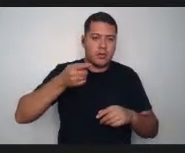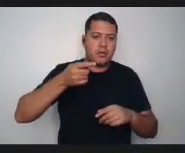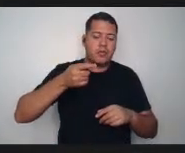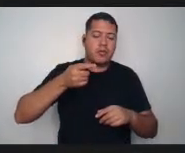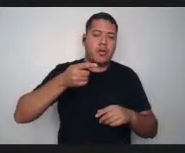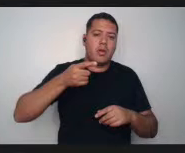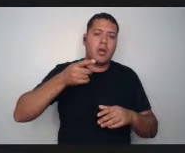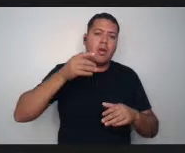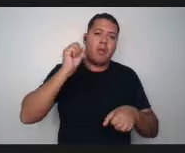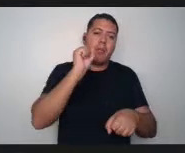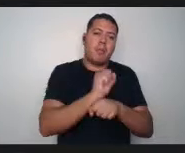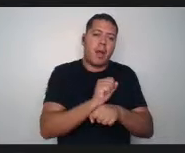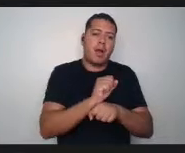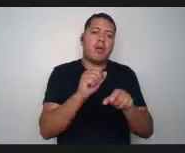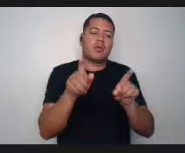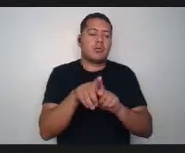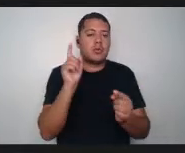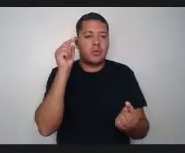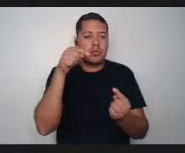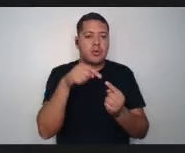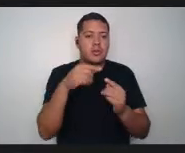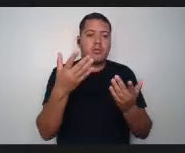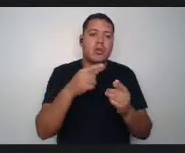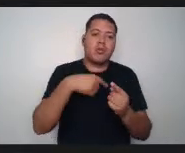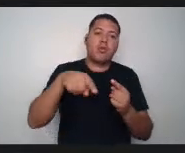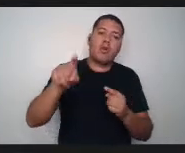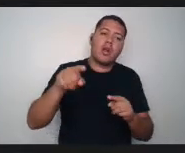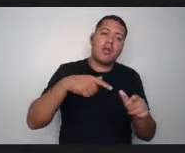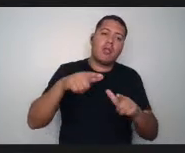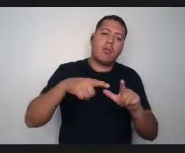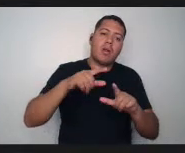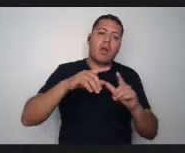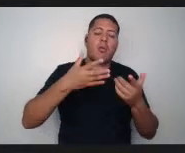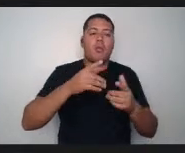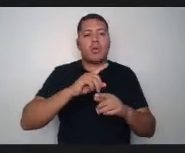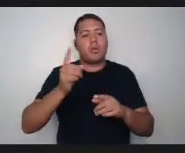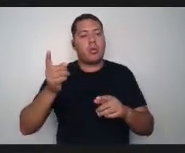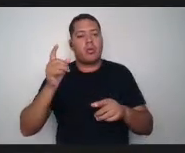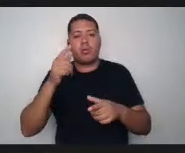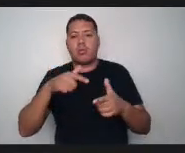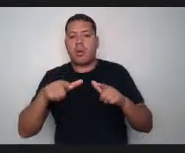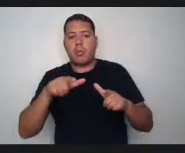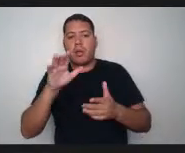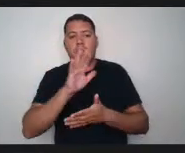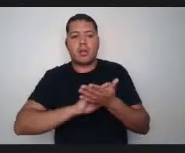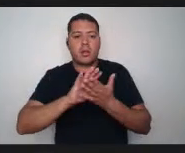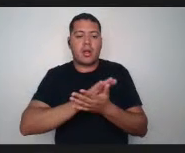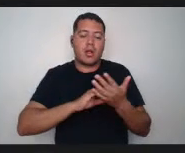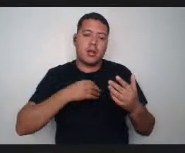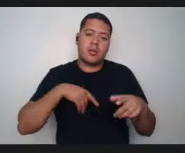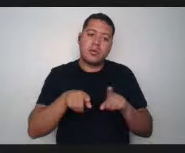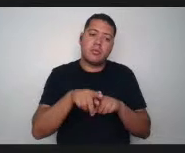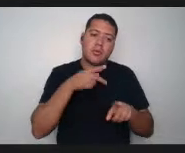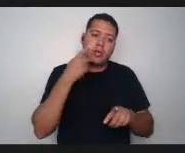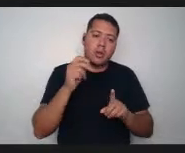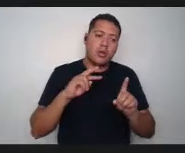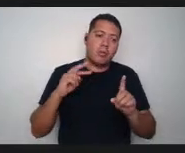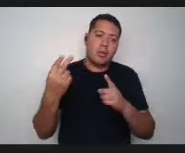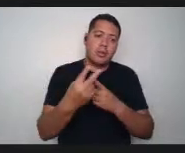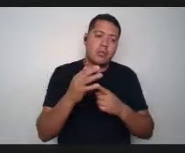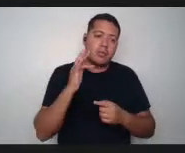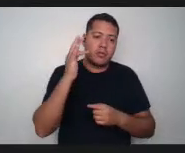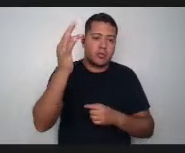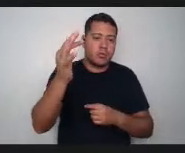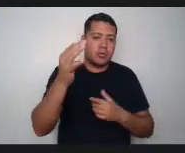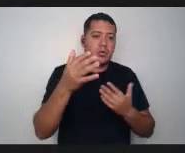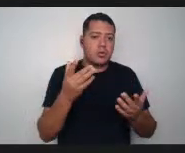as establishing the break, the goals, and when they are going to work or not. And we're talking about